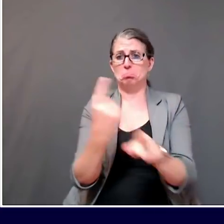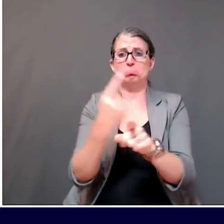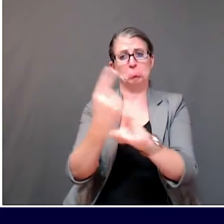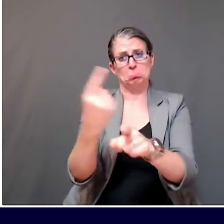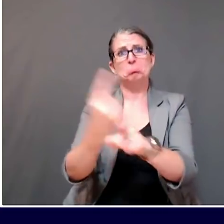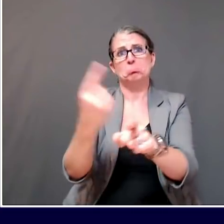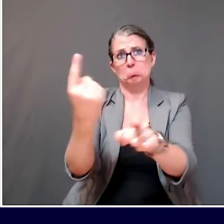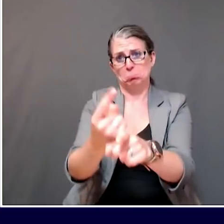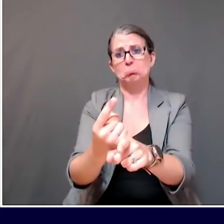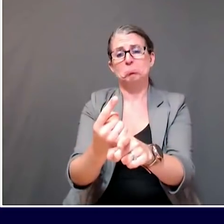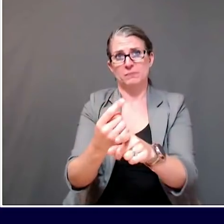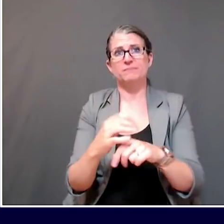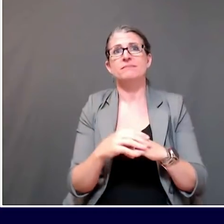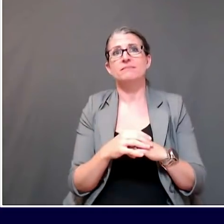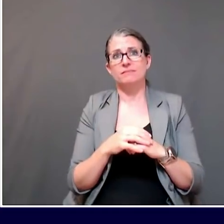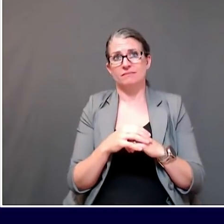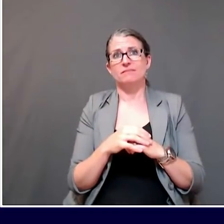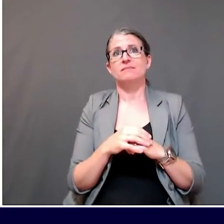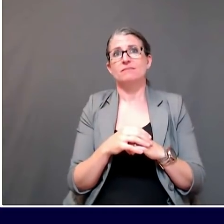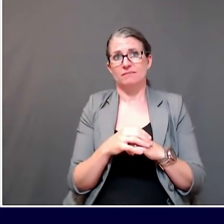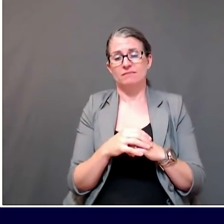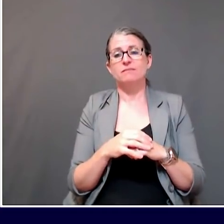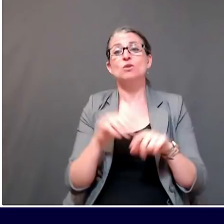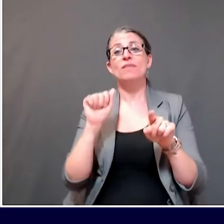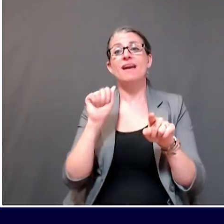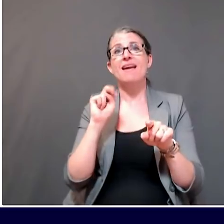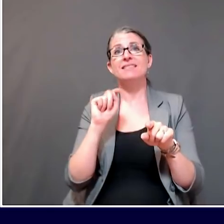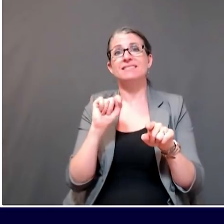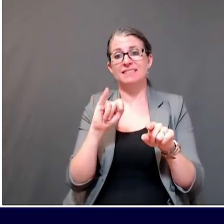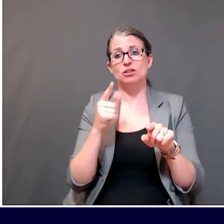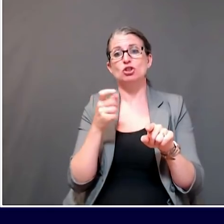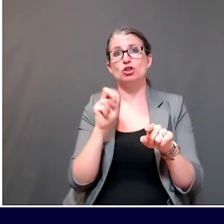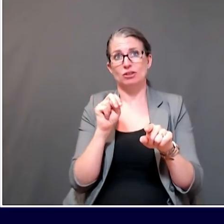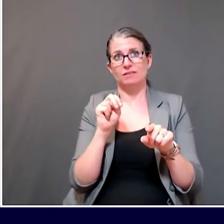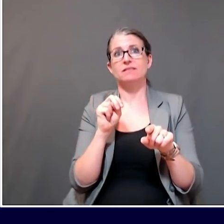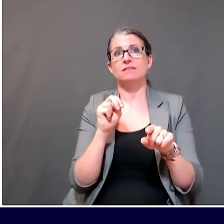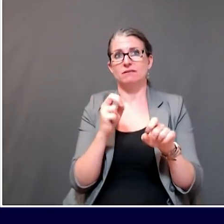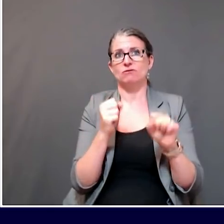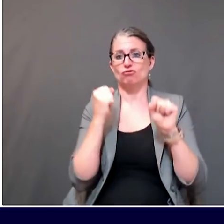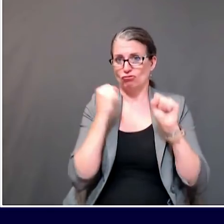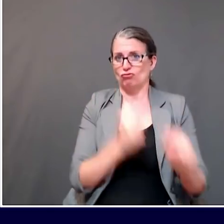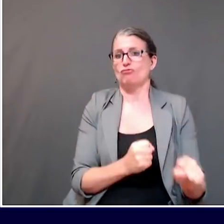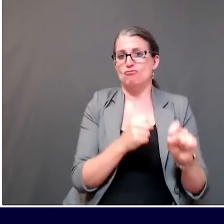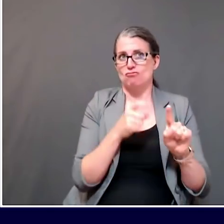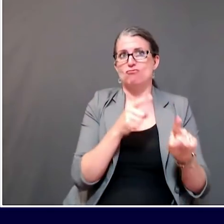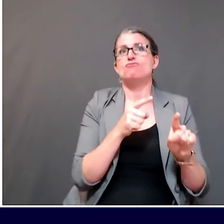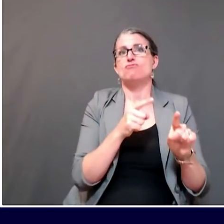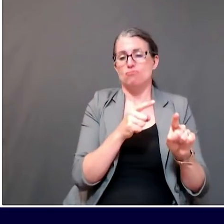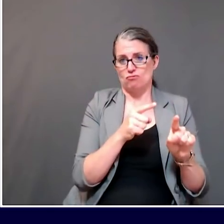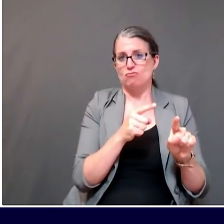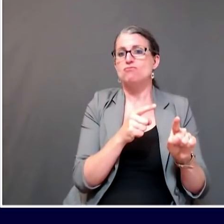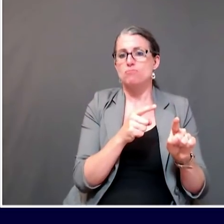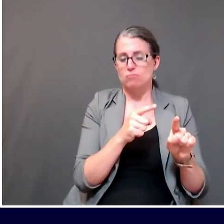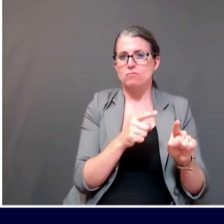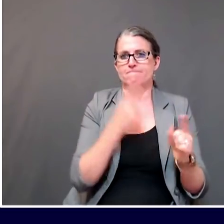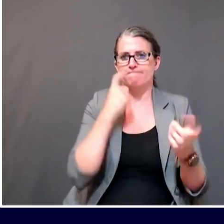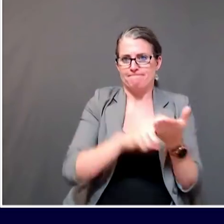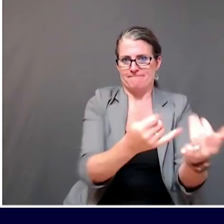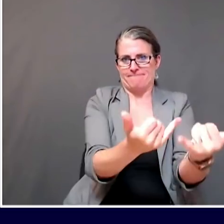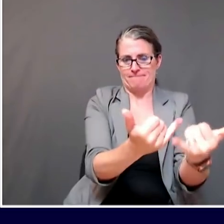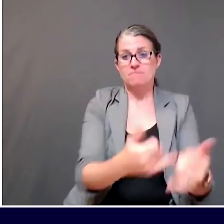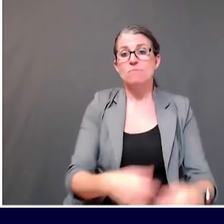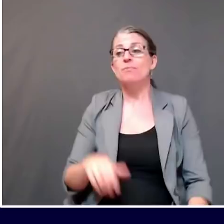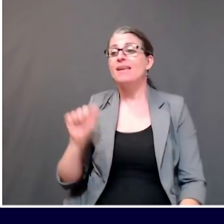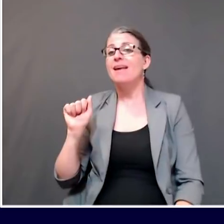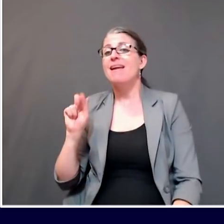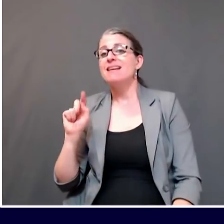with antibody testing, which tells you what's going on in the rearview mirror. Antigen testing tells you what's going on right in